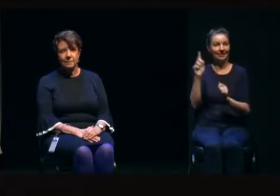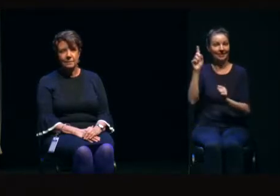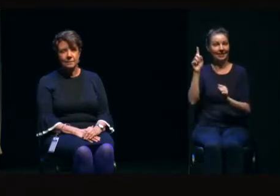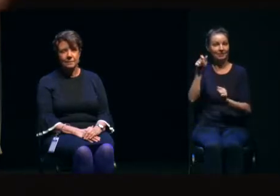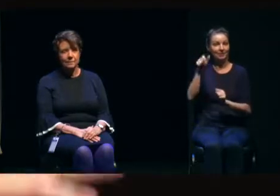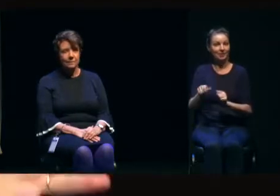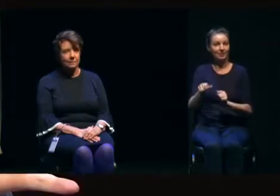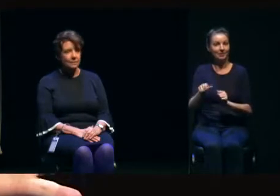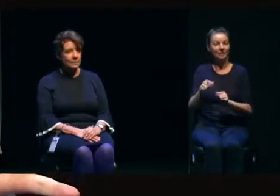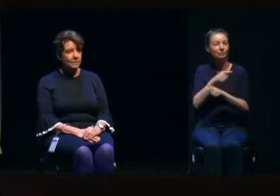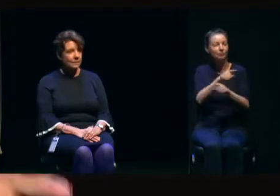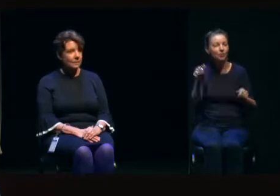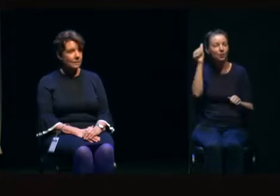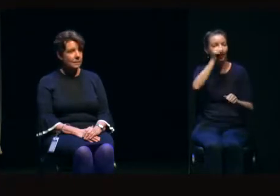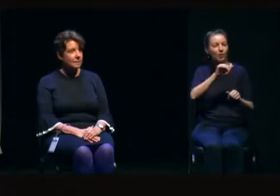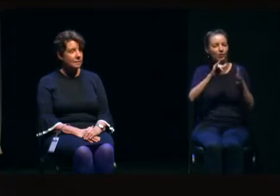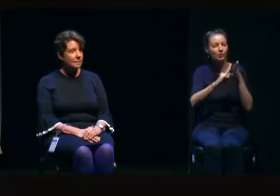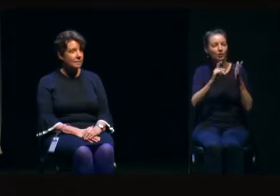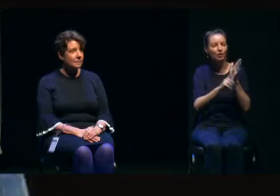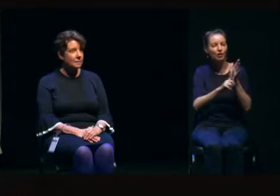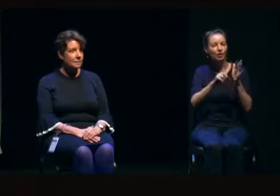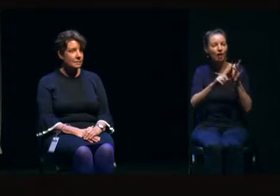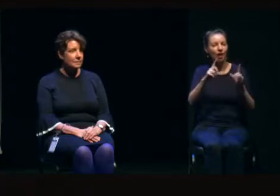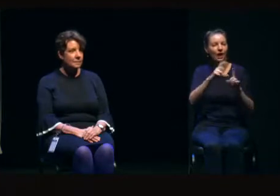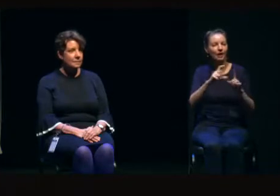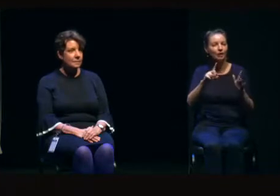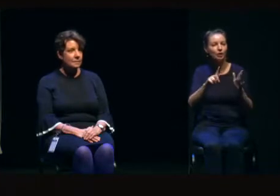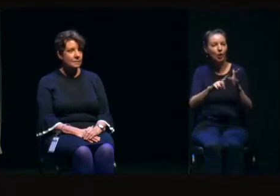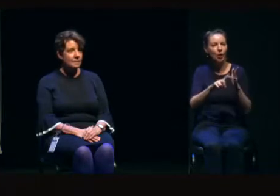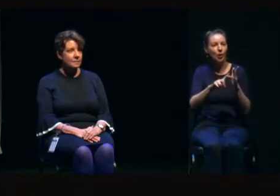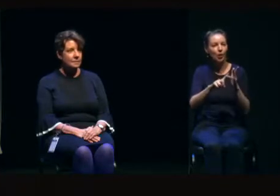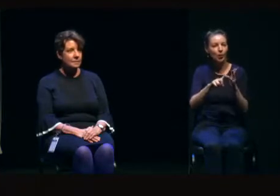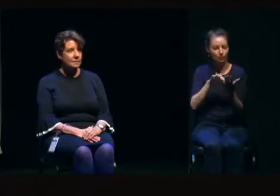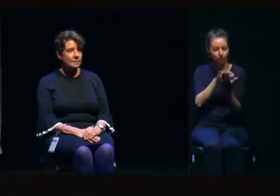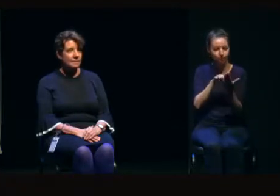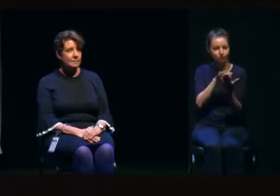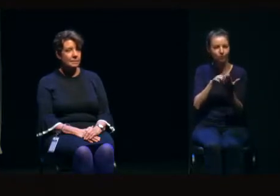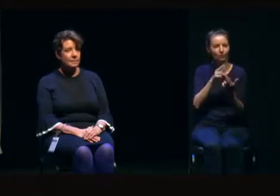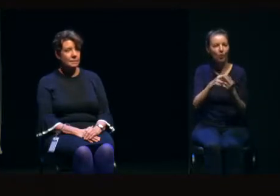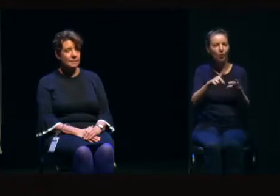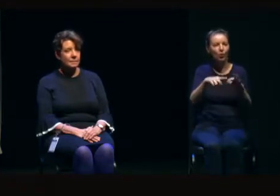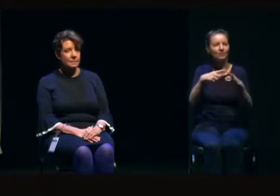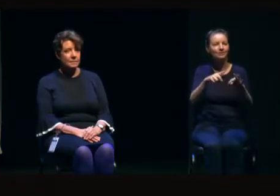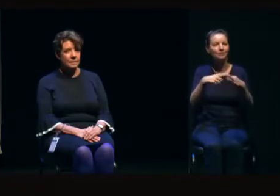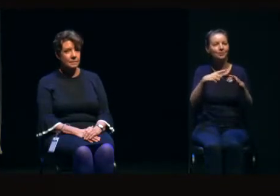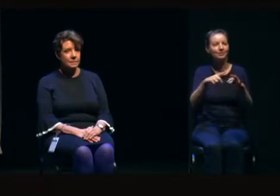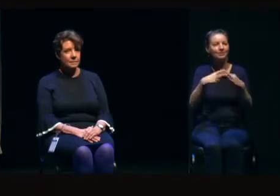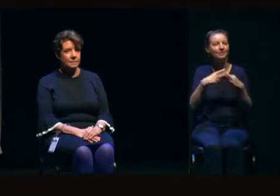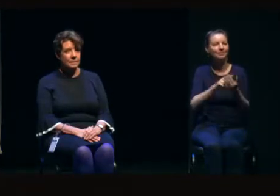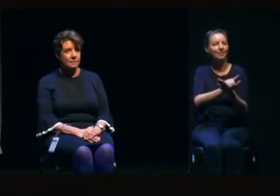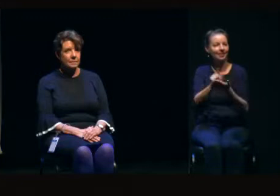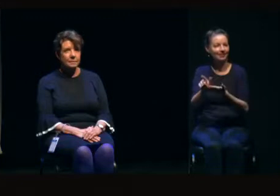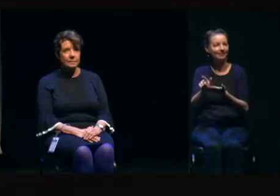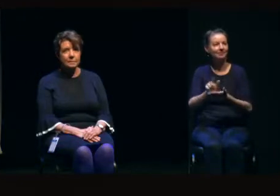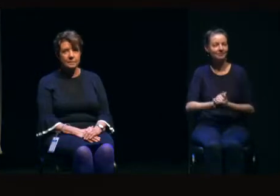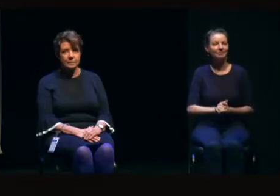Slido, are you all familiar with this? It's the way we'll be collecting the questions and answers for the later section of the talk.